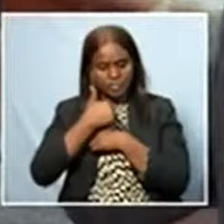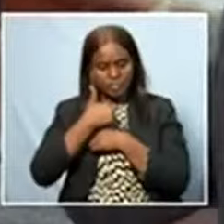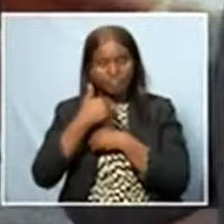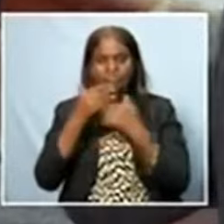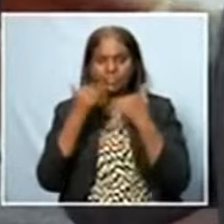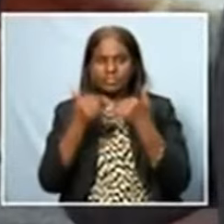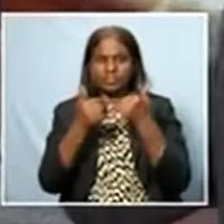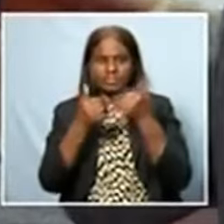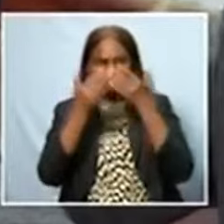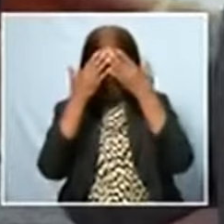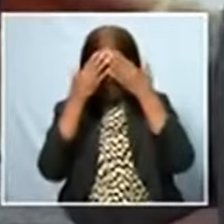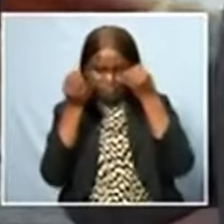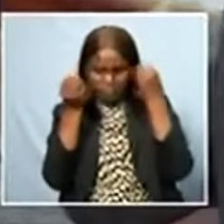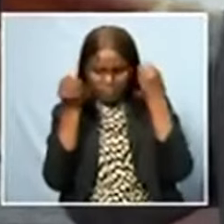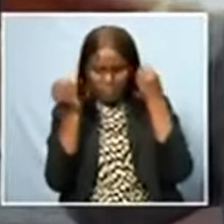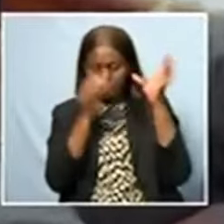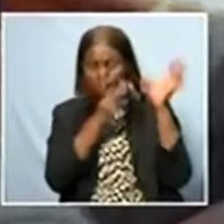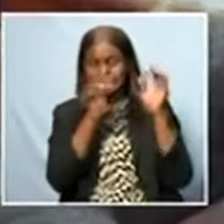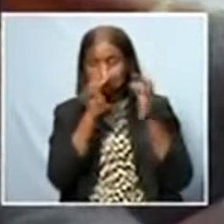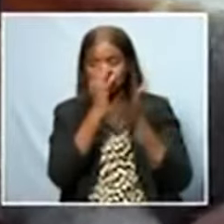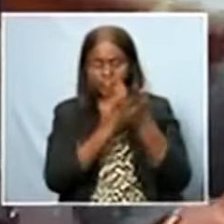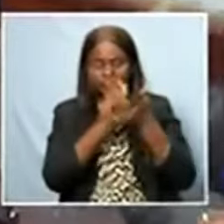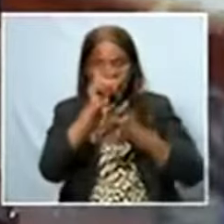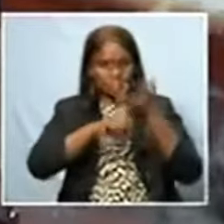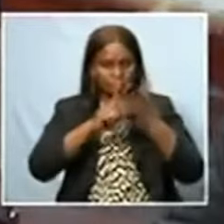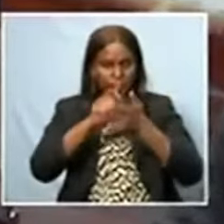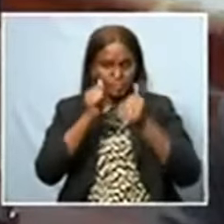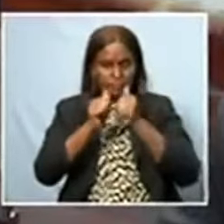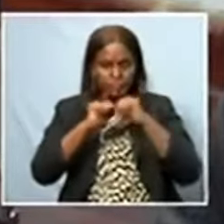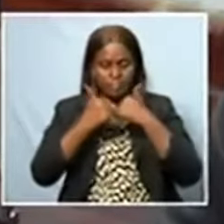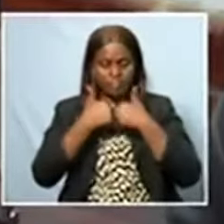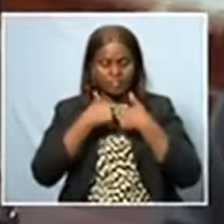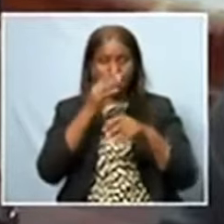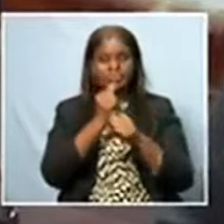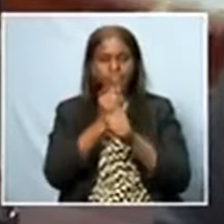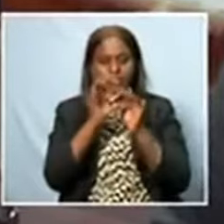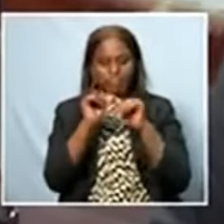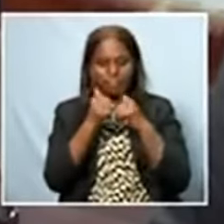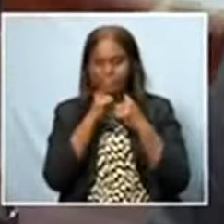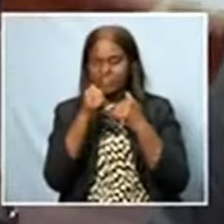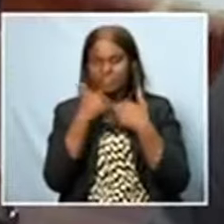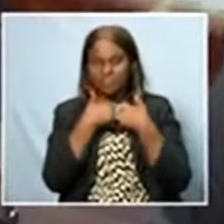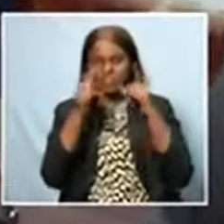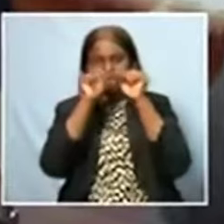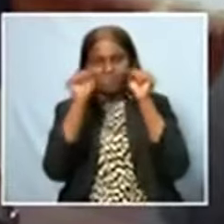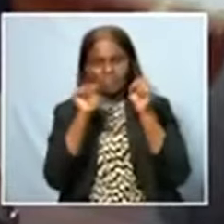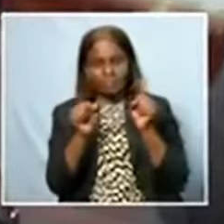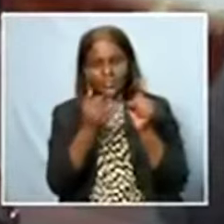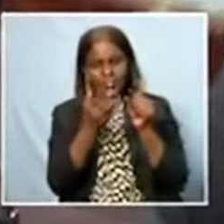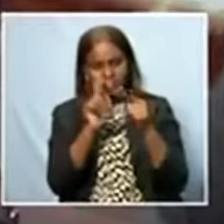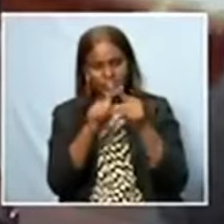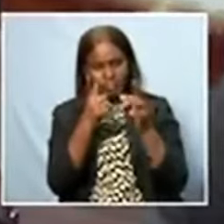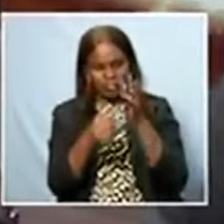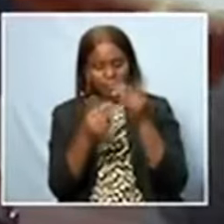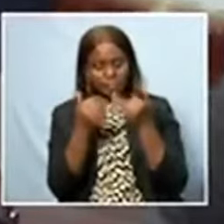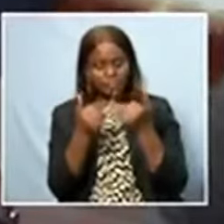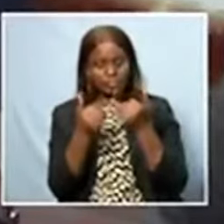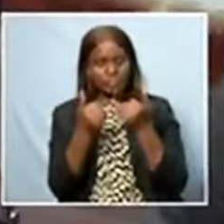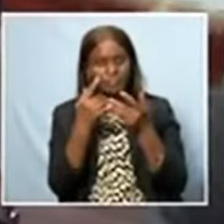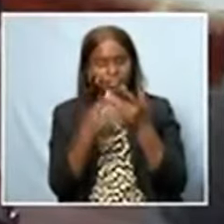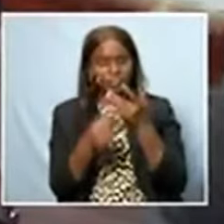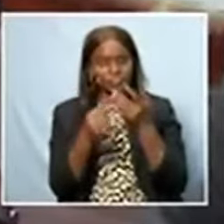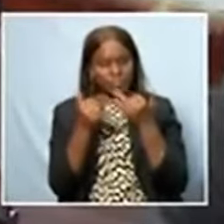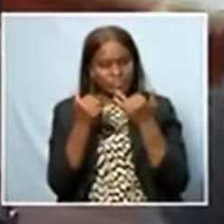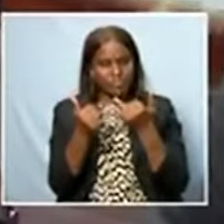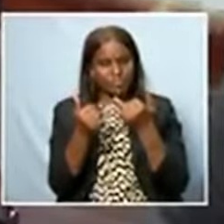foregoing some tax which would have gotten if we didn't have this structure. But then, what